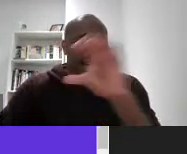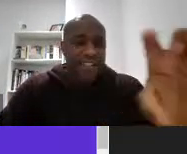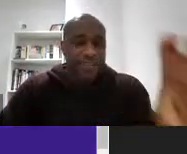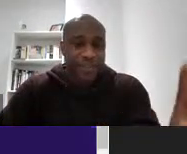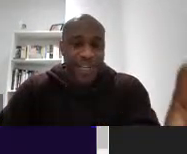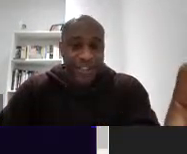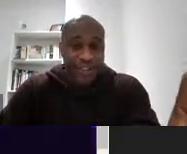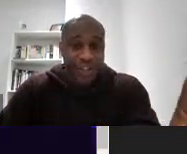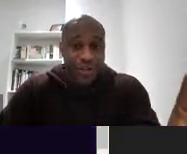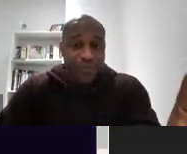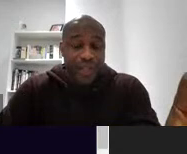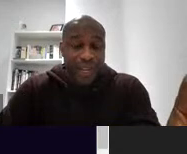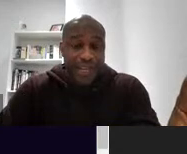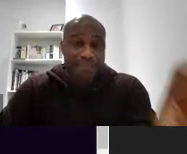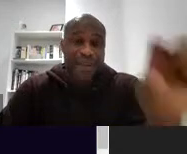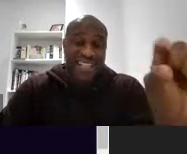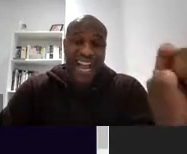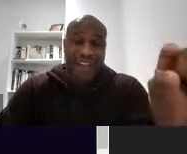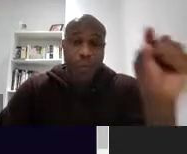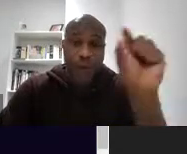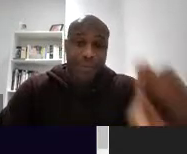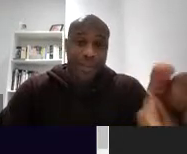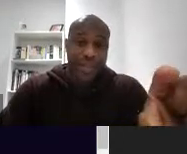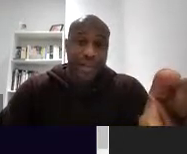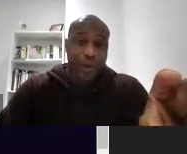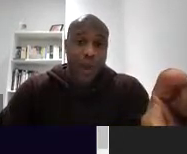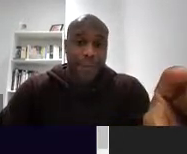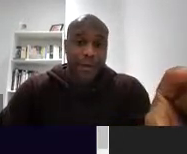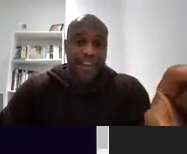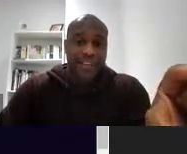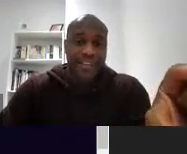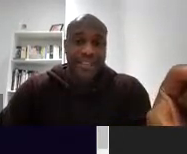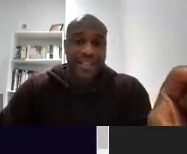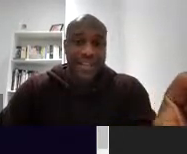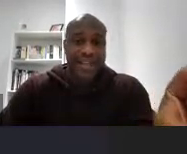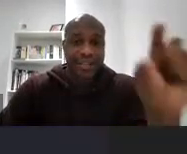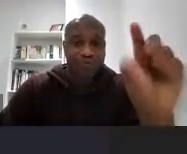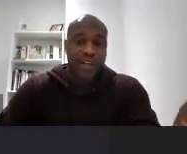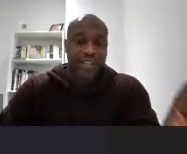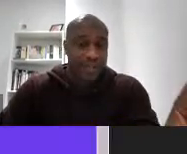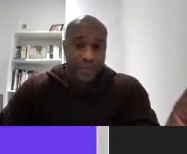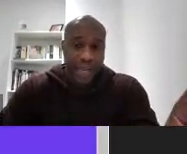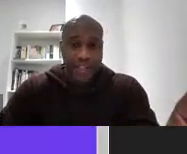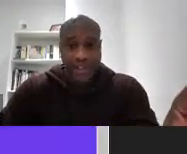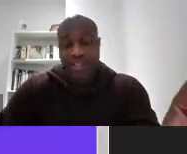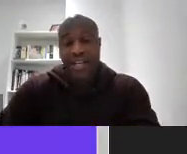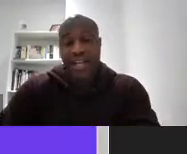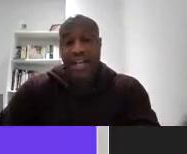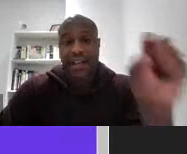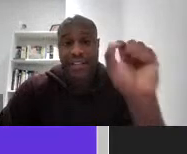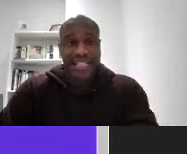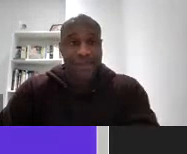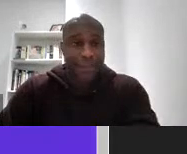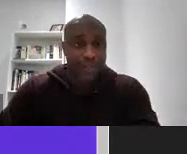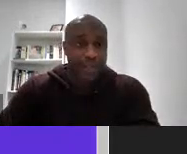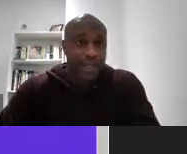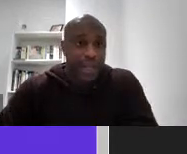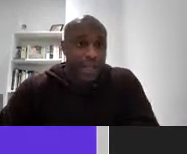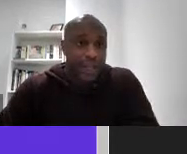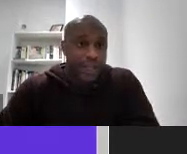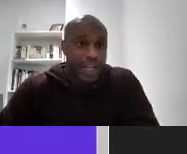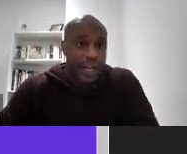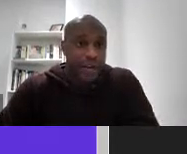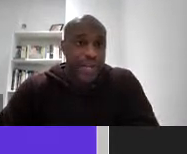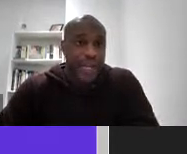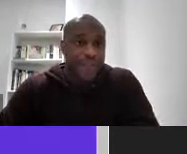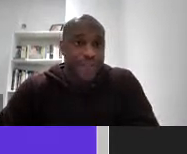that then gives me the ability to do is basically have a website whereby this is ready. As you can see here, this is the website.